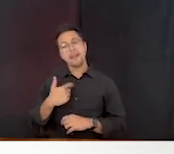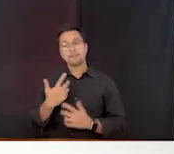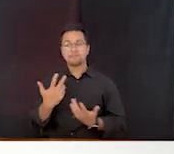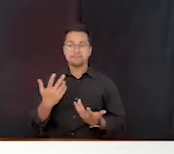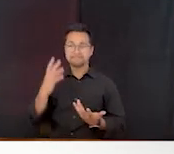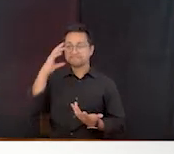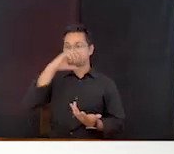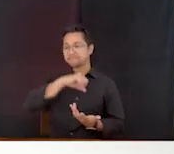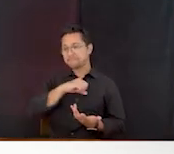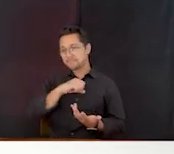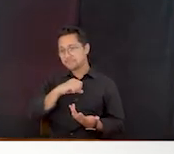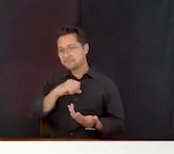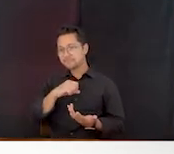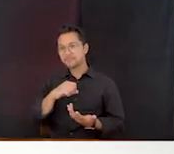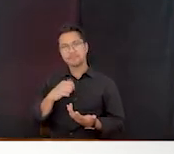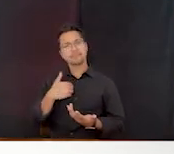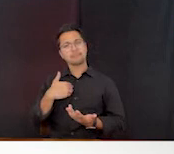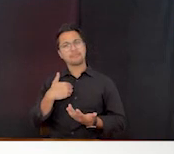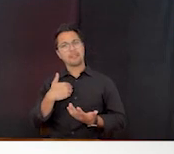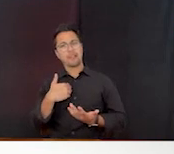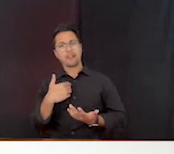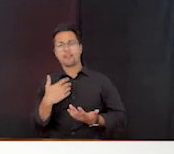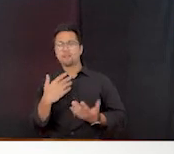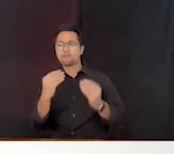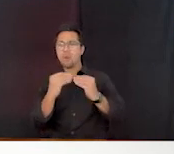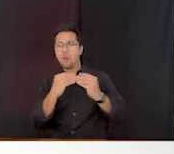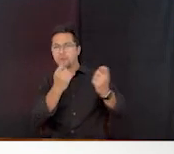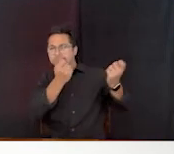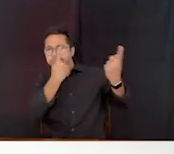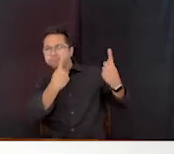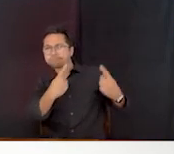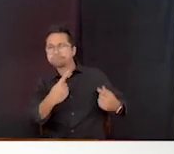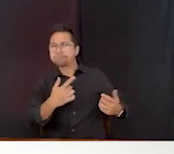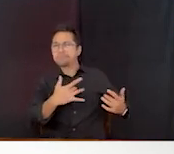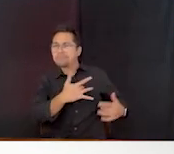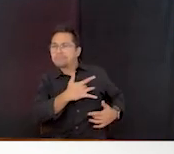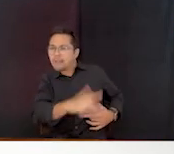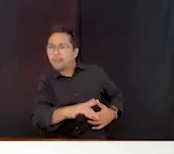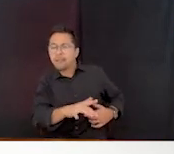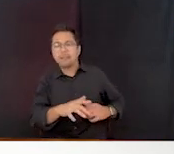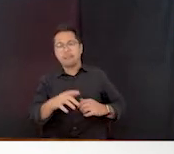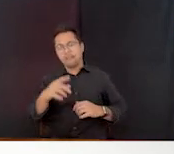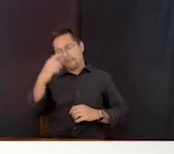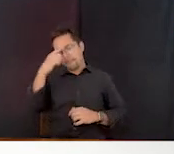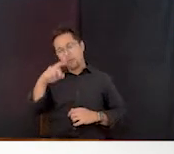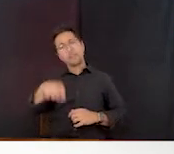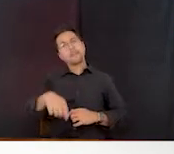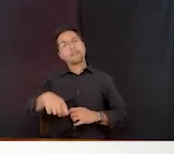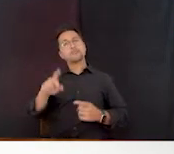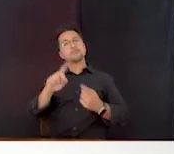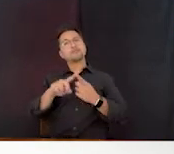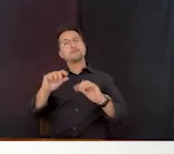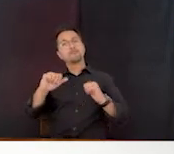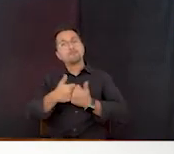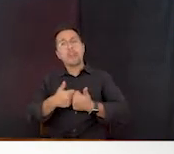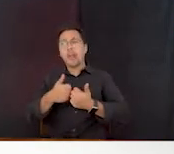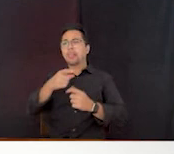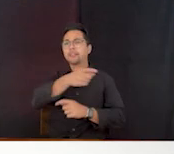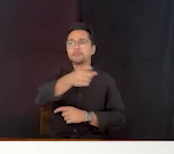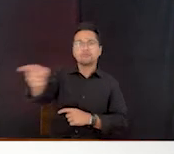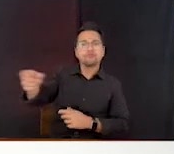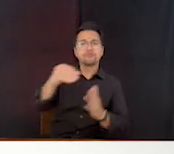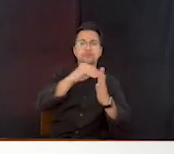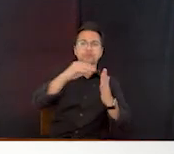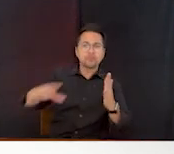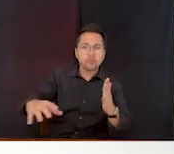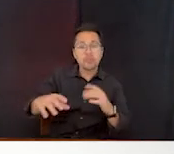guess, a better sensitivity of the need to challenge the students,